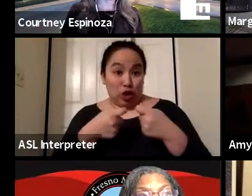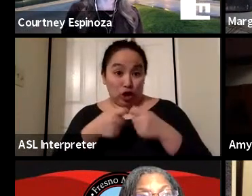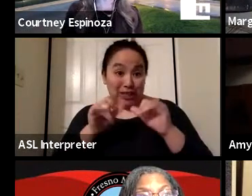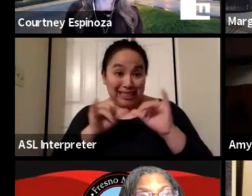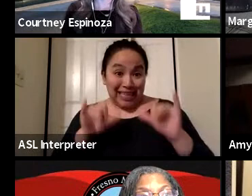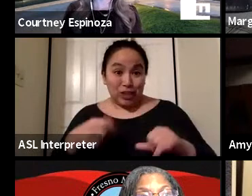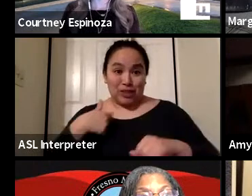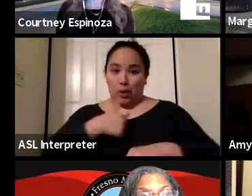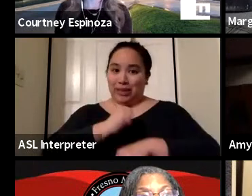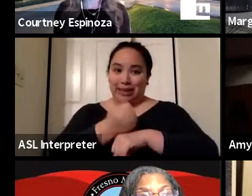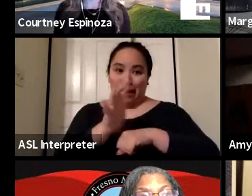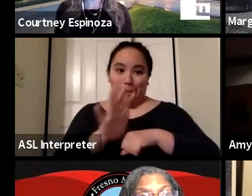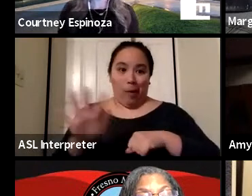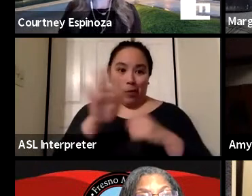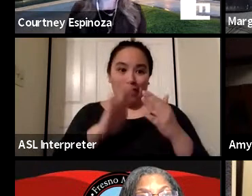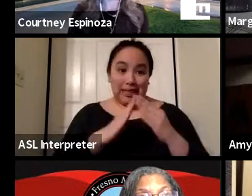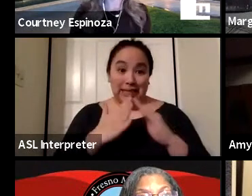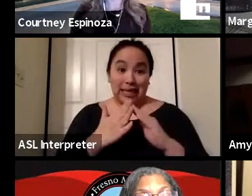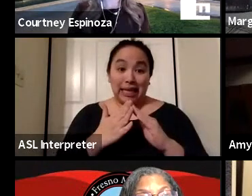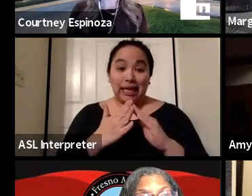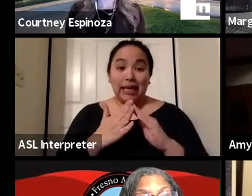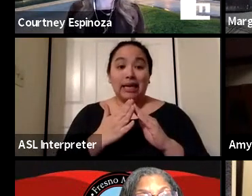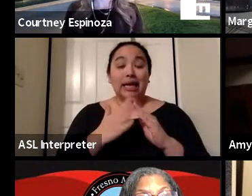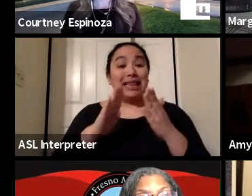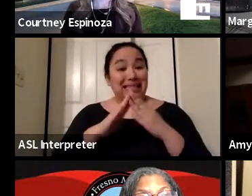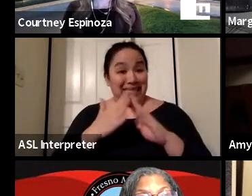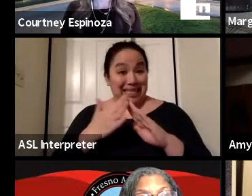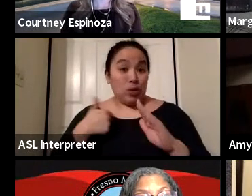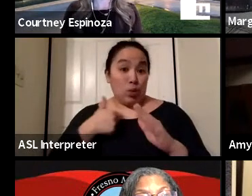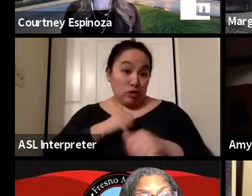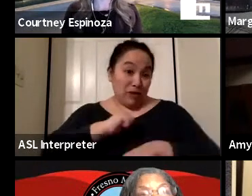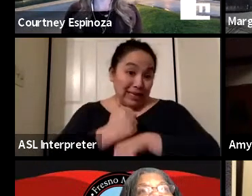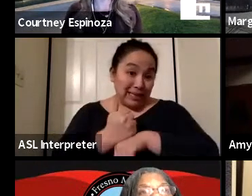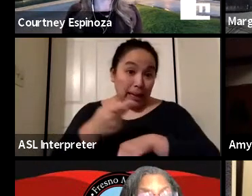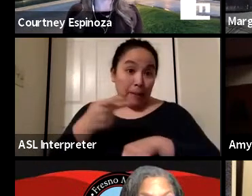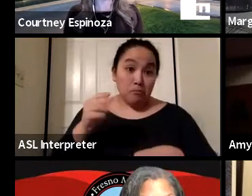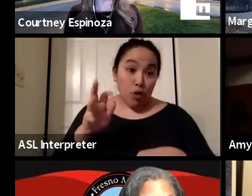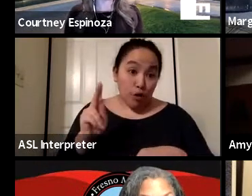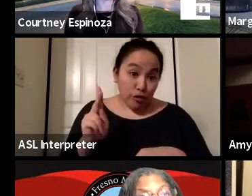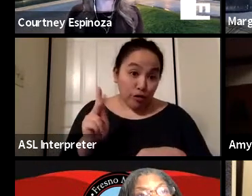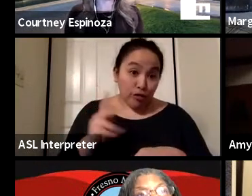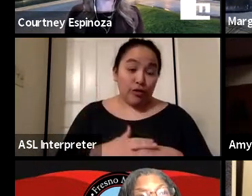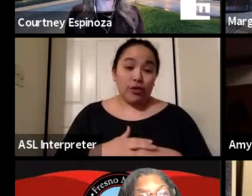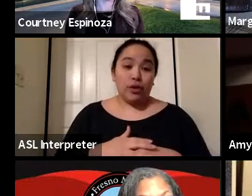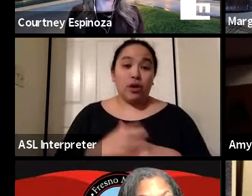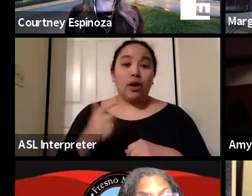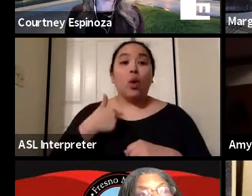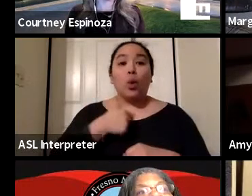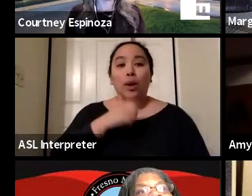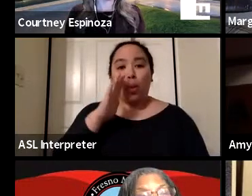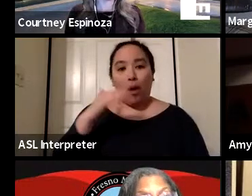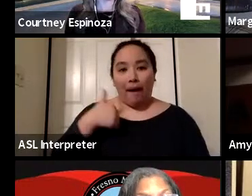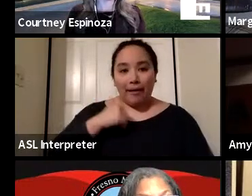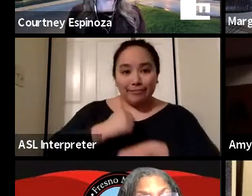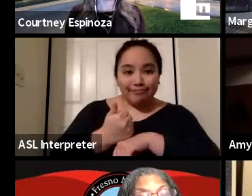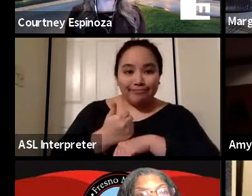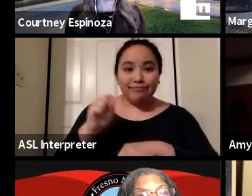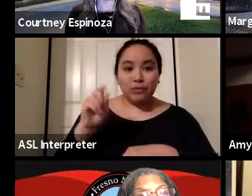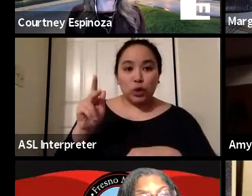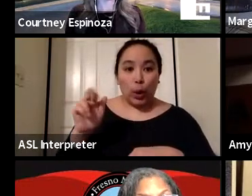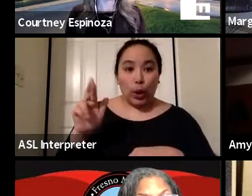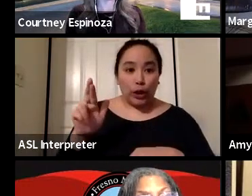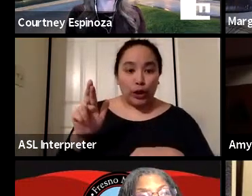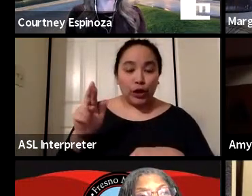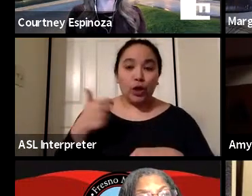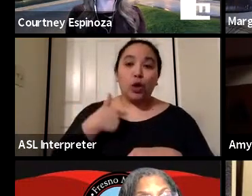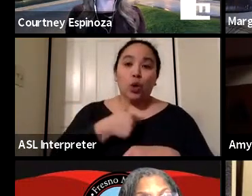across the city. Because as a city, we're probably going to try and set some up at parks, because we're going to do solar at parks, and we need to start trying to